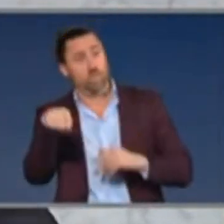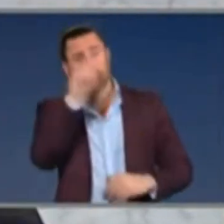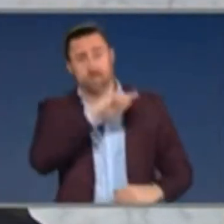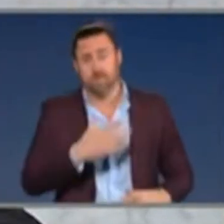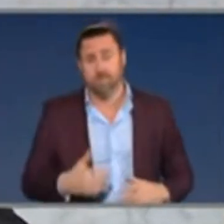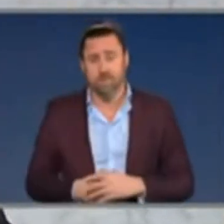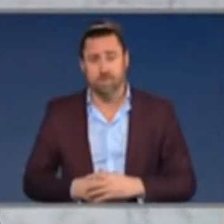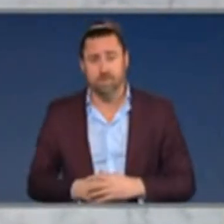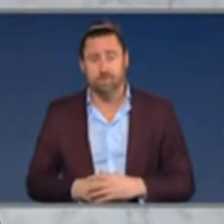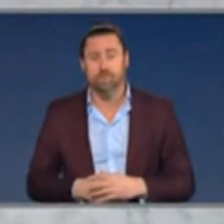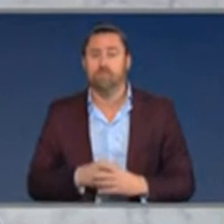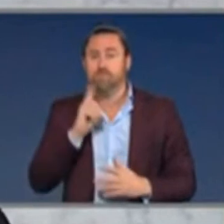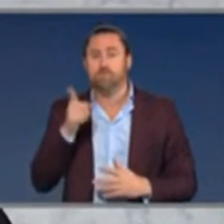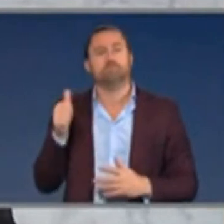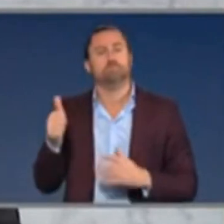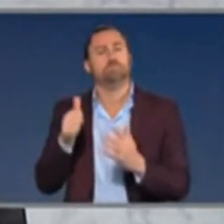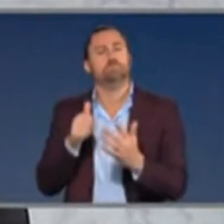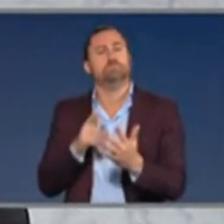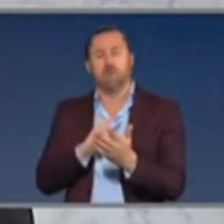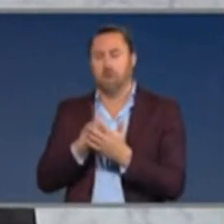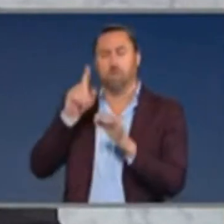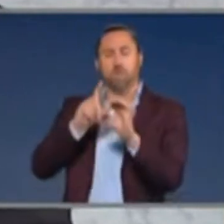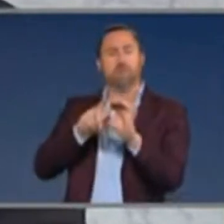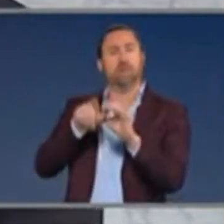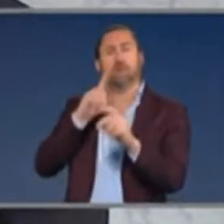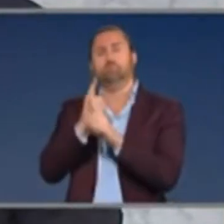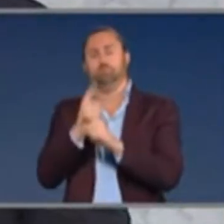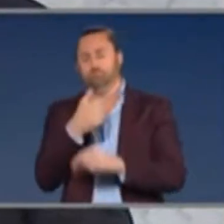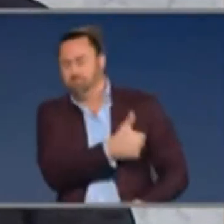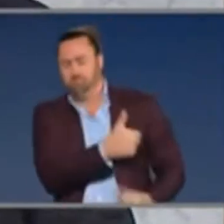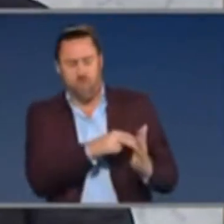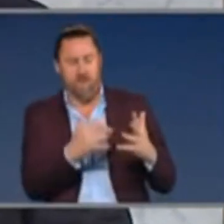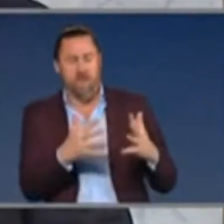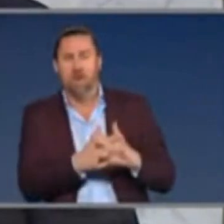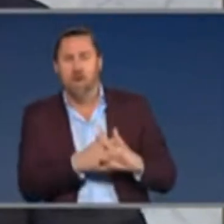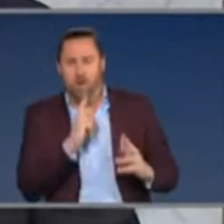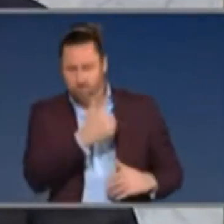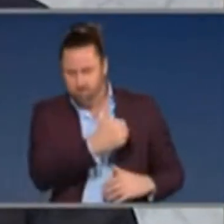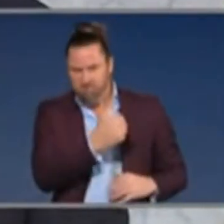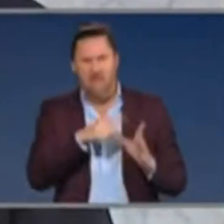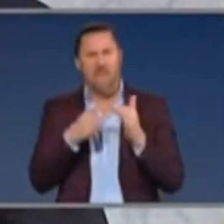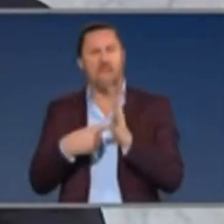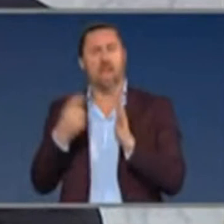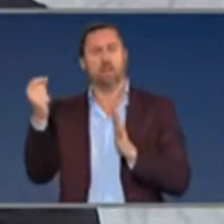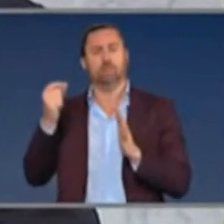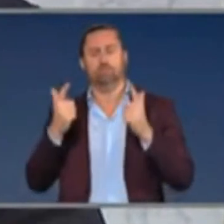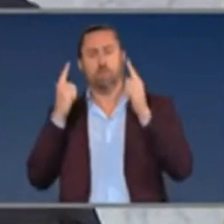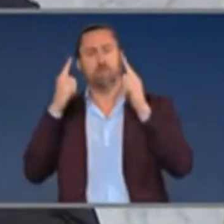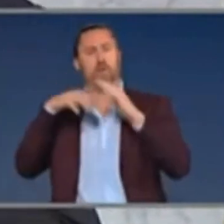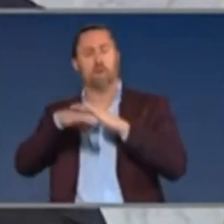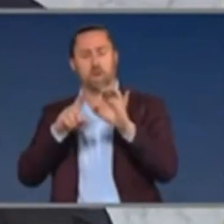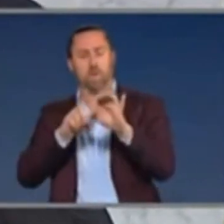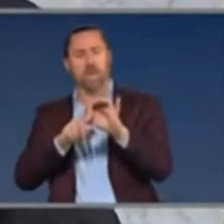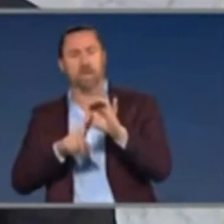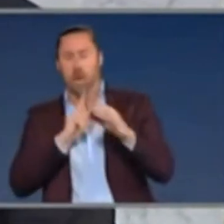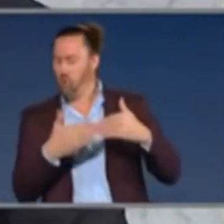You've been pretty strong in your praise for how New South Wales has handled this. Do you think the Premier's decision to shut off millions of Sydney-siders from being able to enter